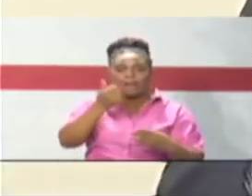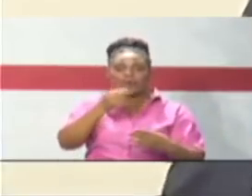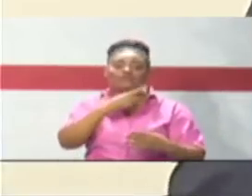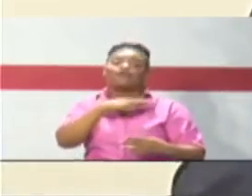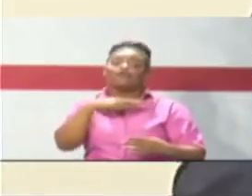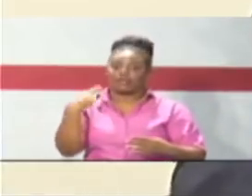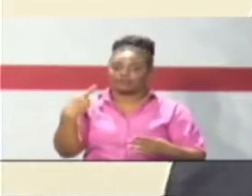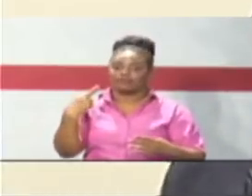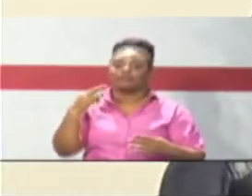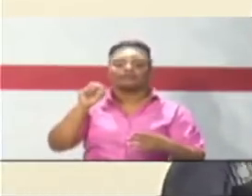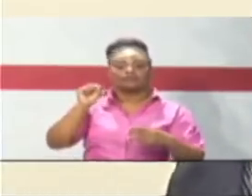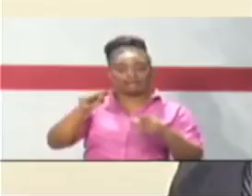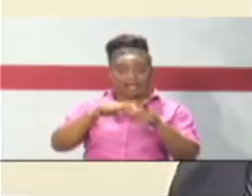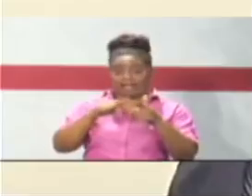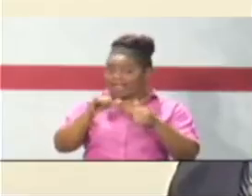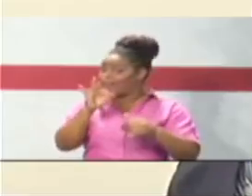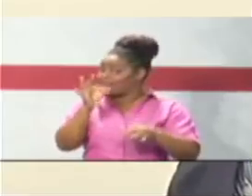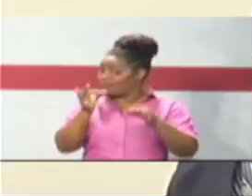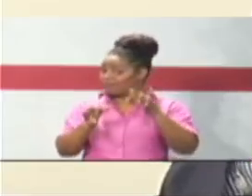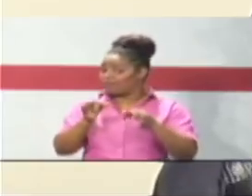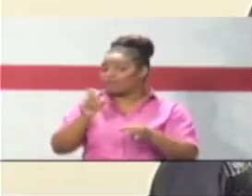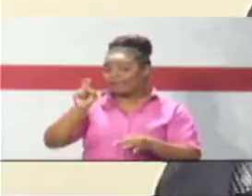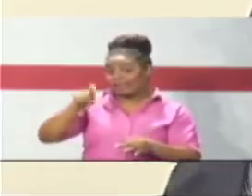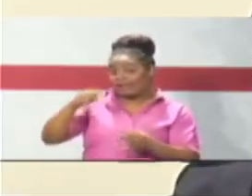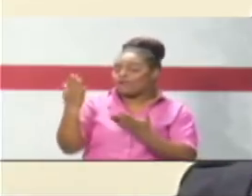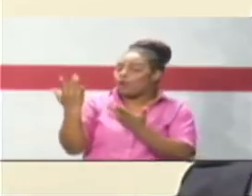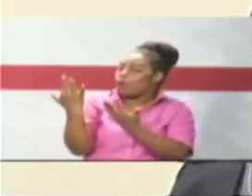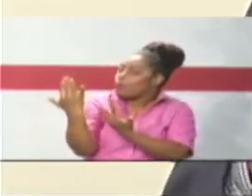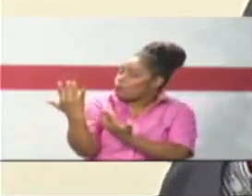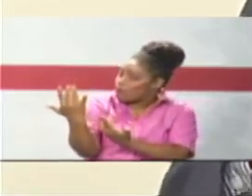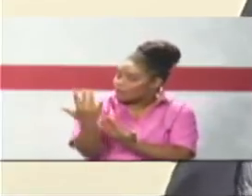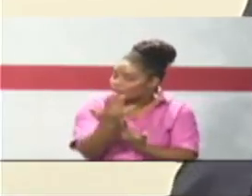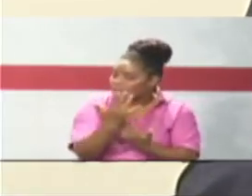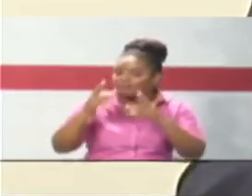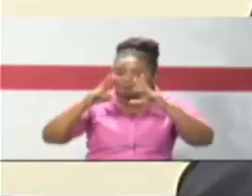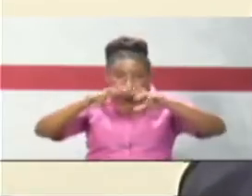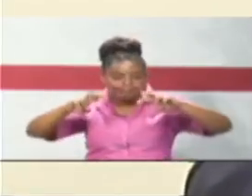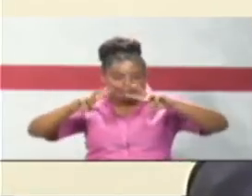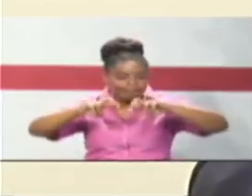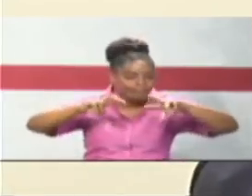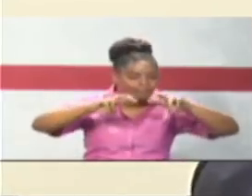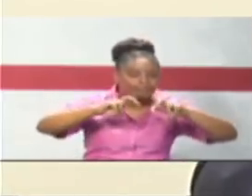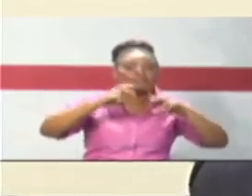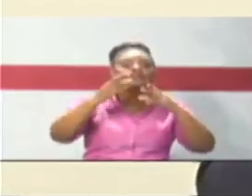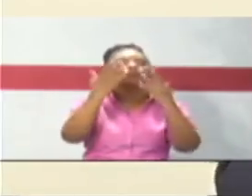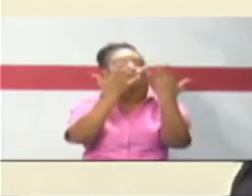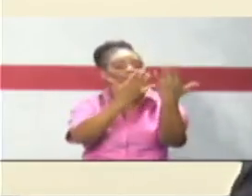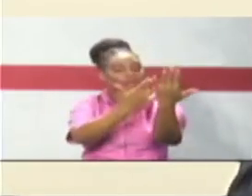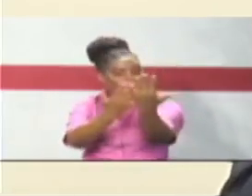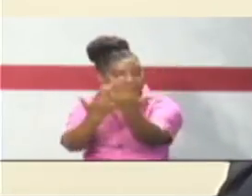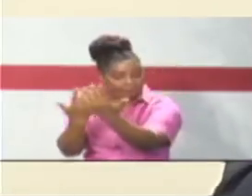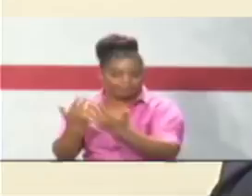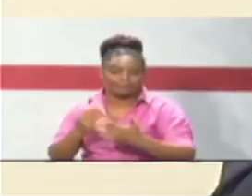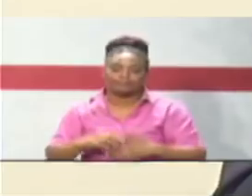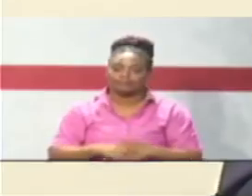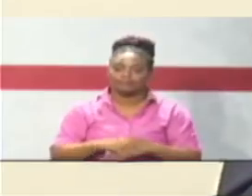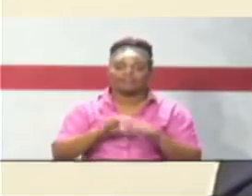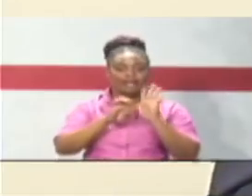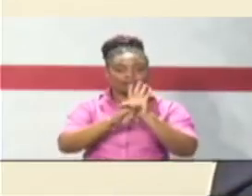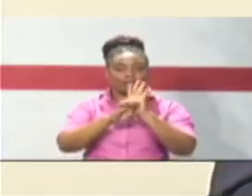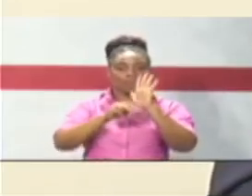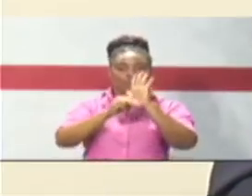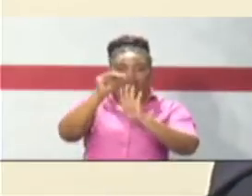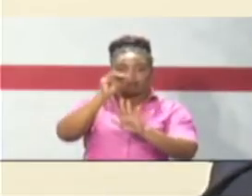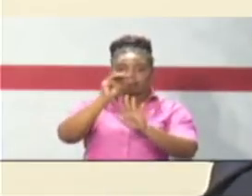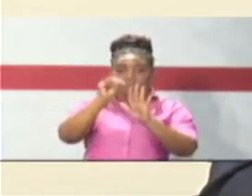If it tells us we need to hold where we are, we hold. If it tells us, like in May, when the picture